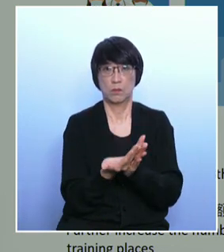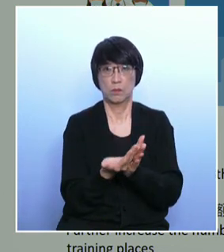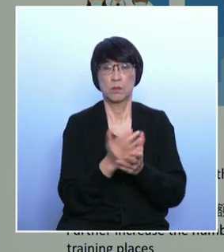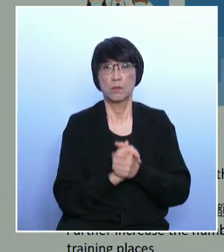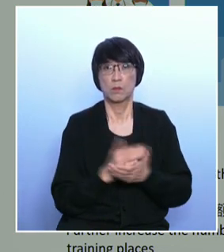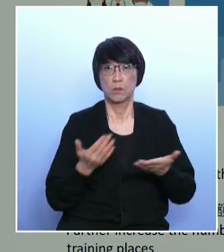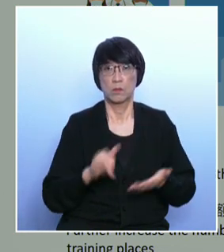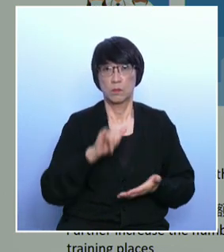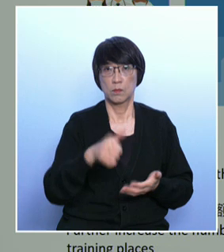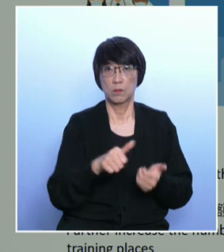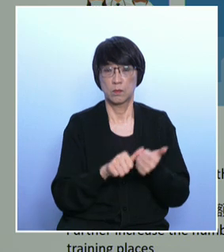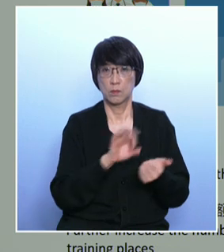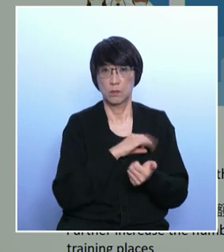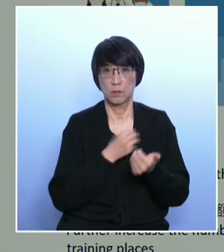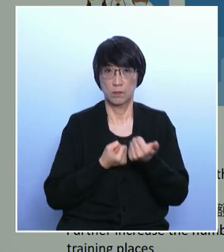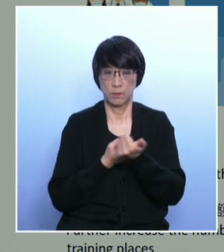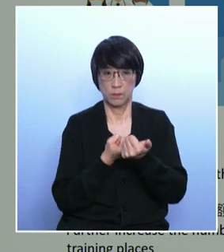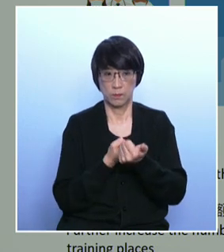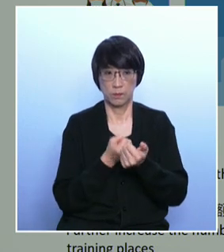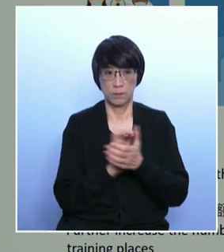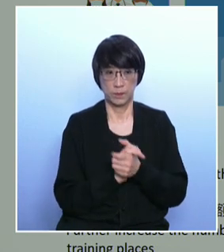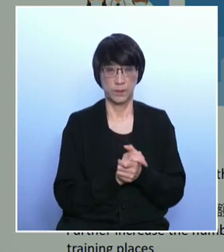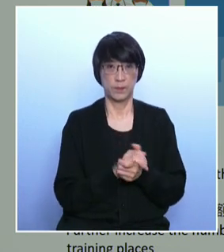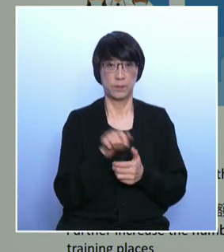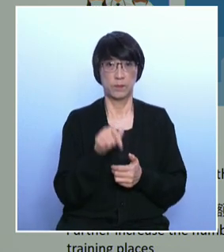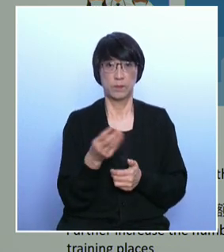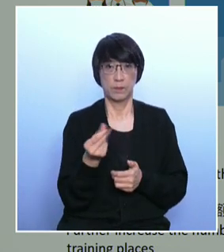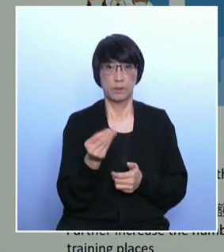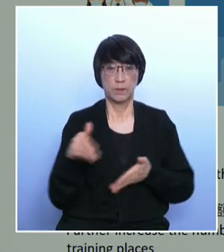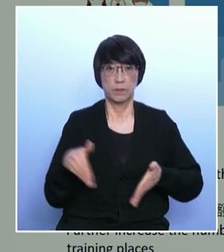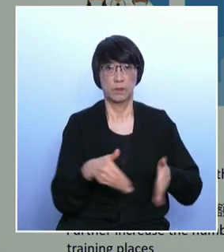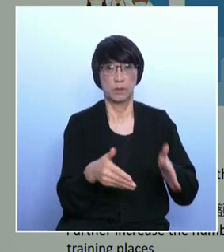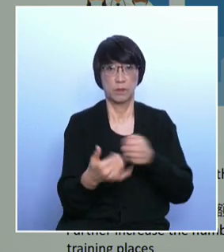and offices for additional training or additional teaching and research